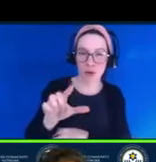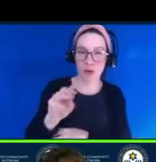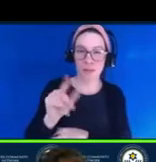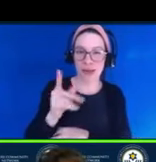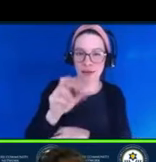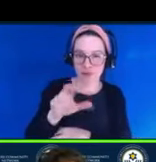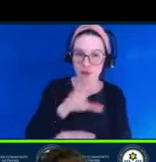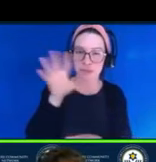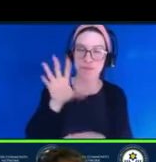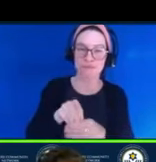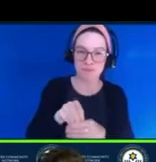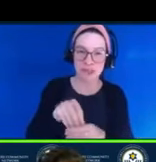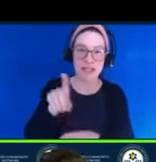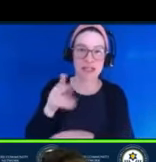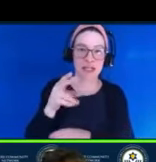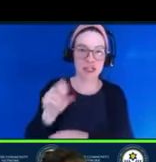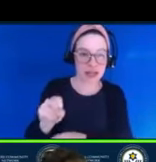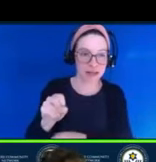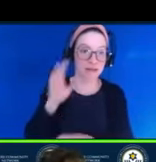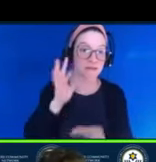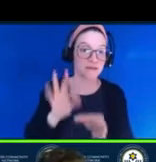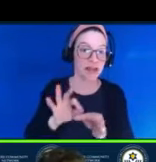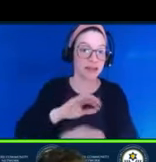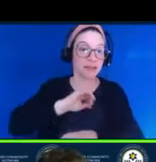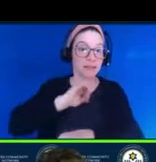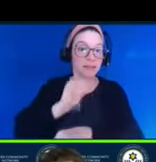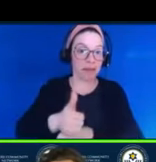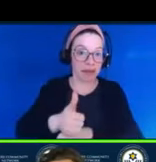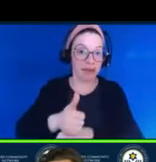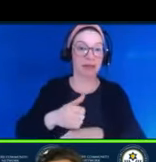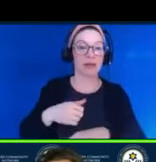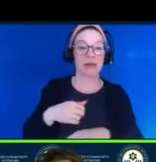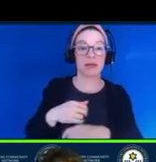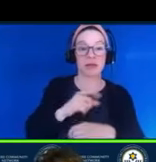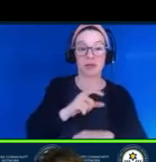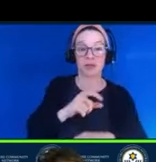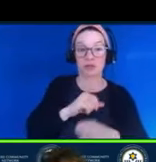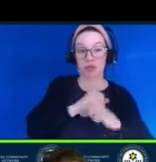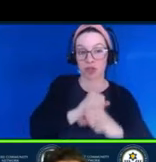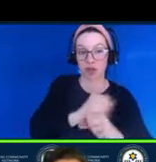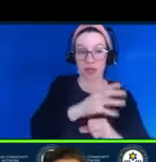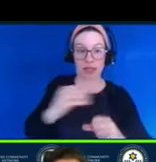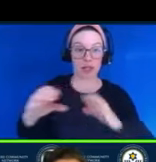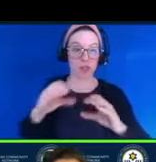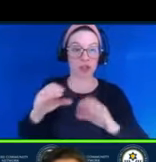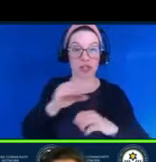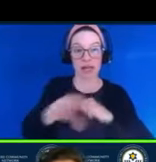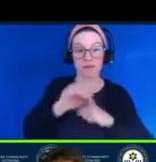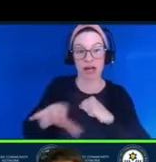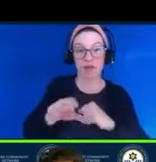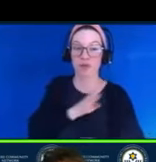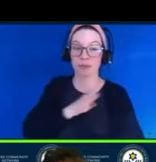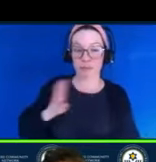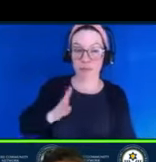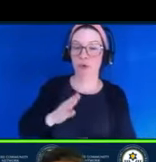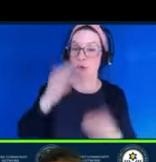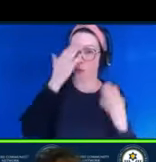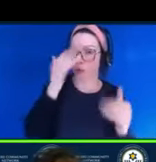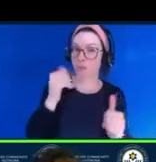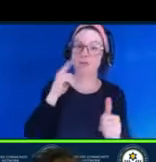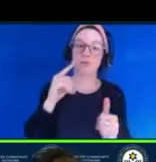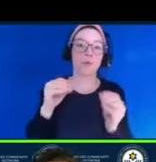Faith-Based Security and Communications Advisory Board. So he's part of that partnership, helping for a more consistent safety